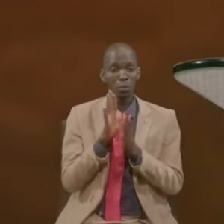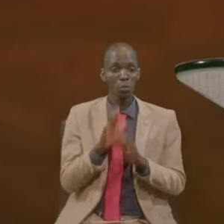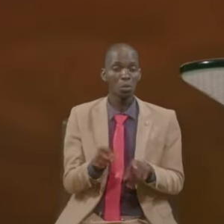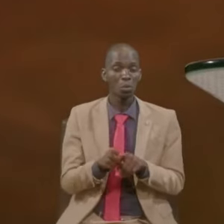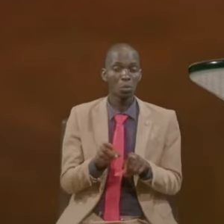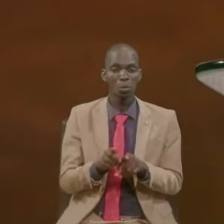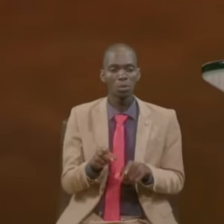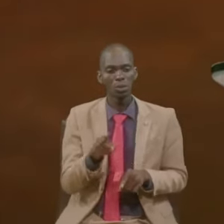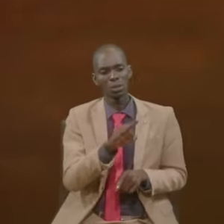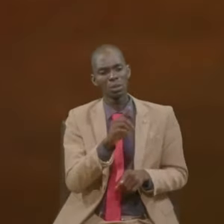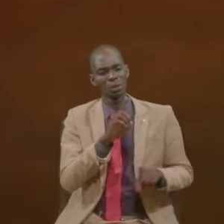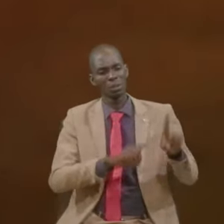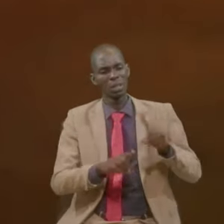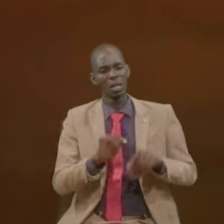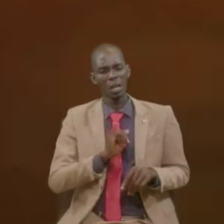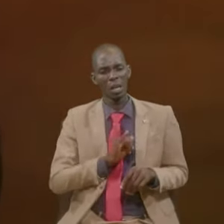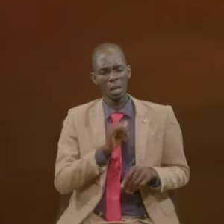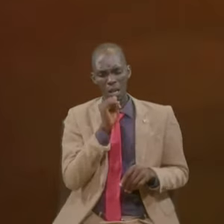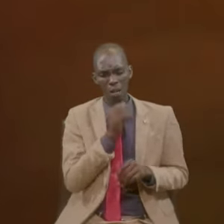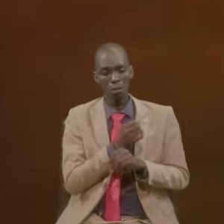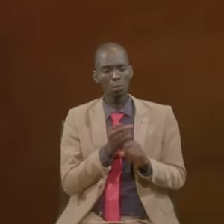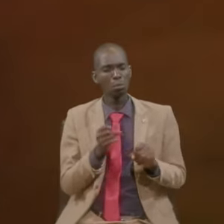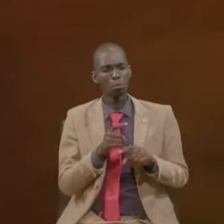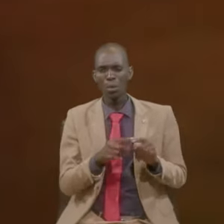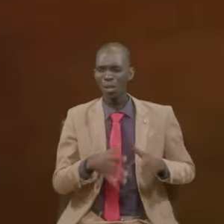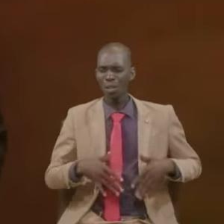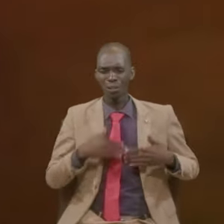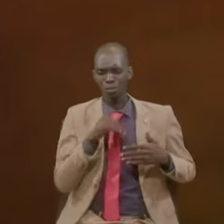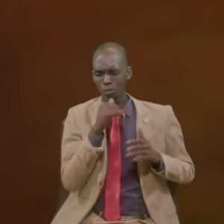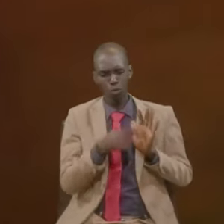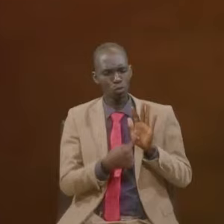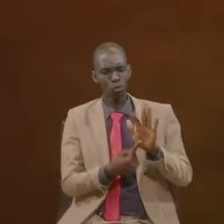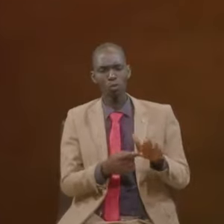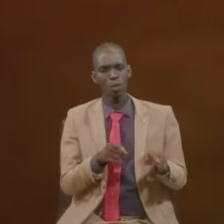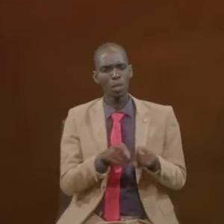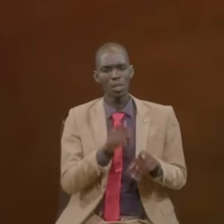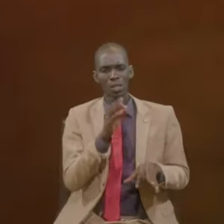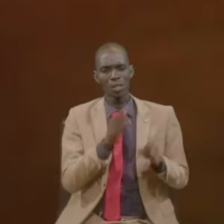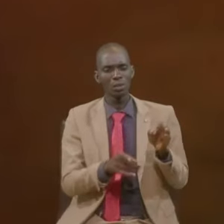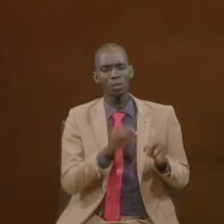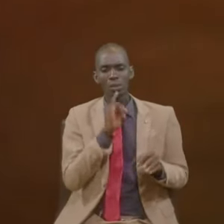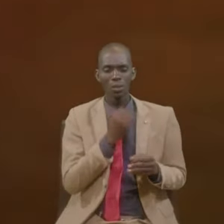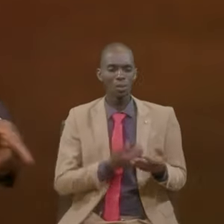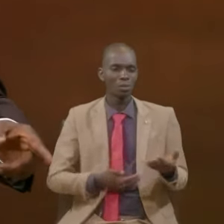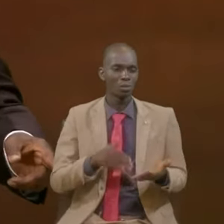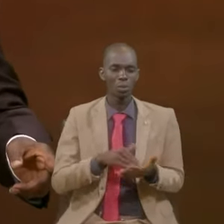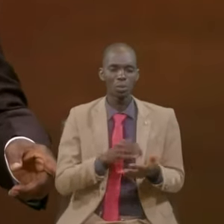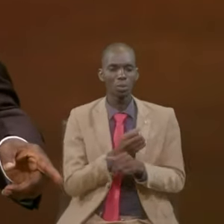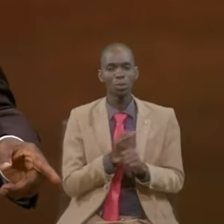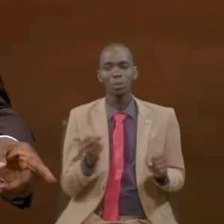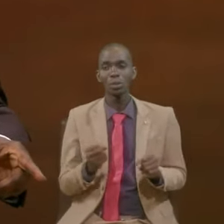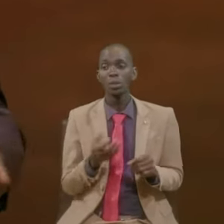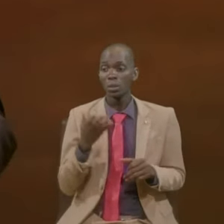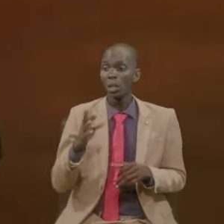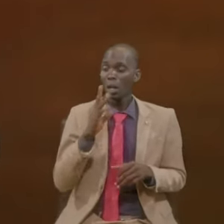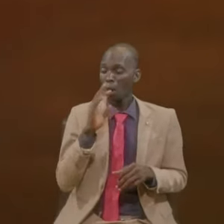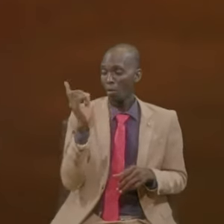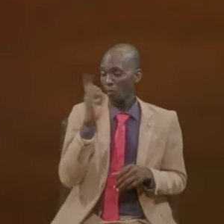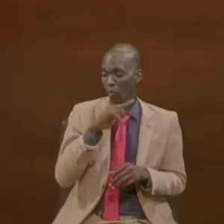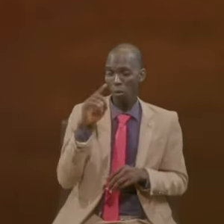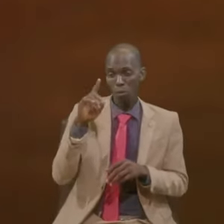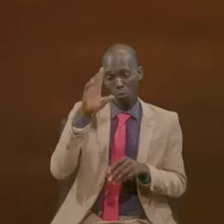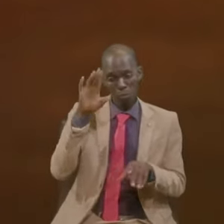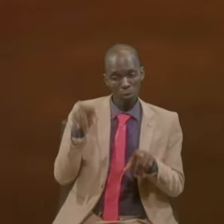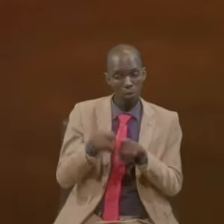born again, their life doesn't show it. The false brethren, they look at the word of God, they